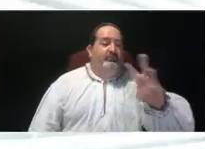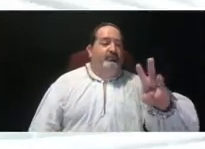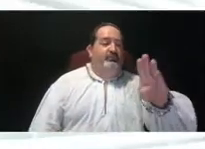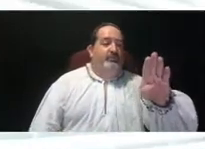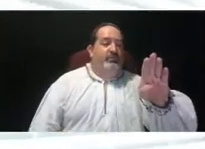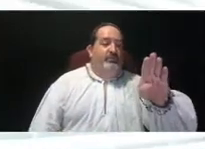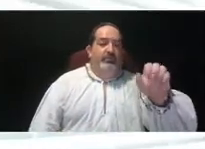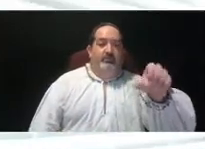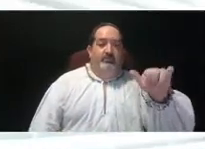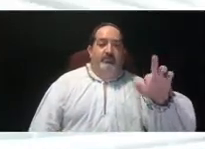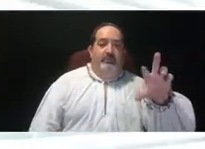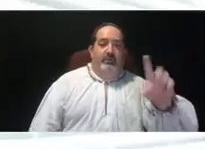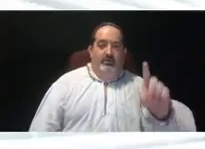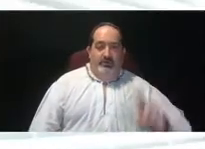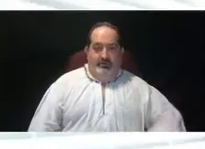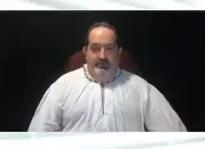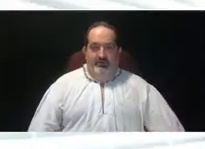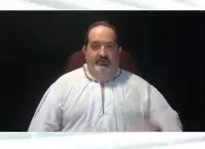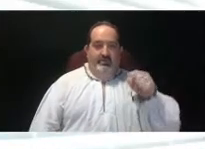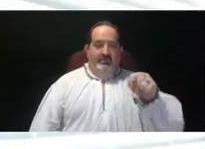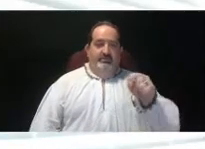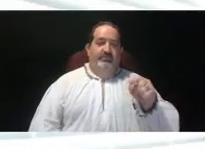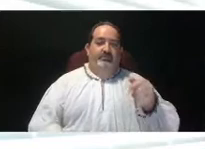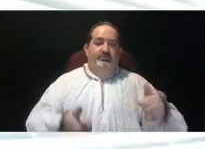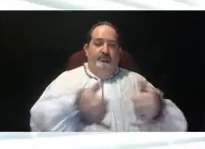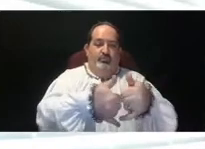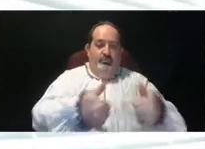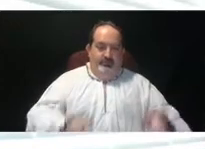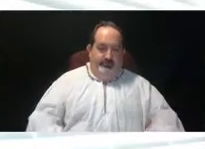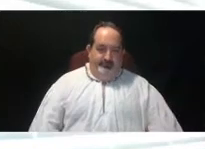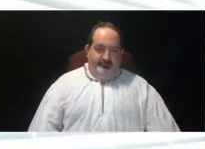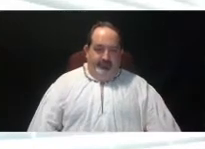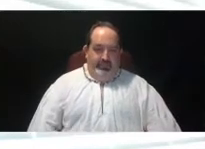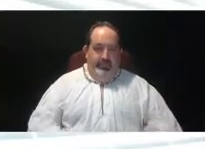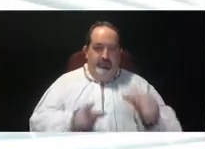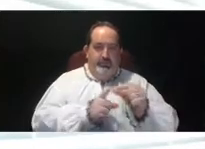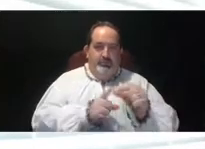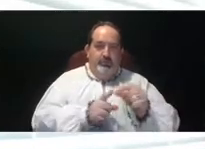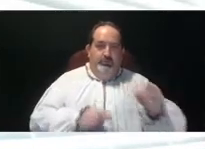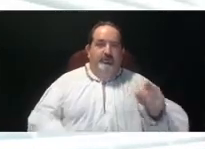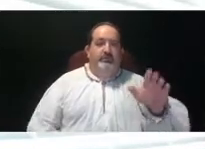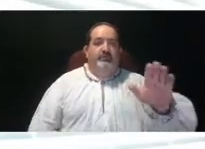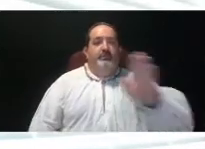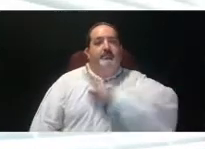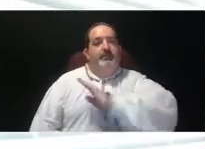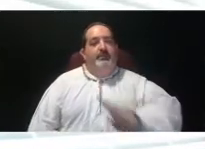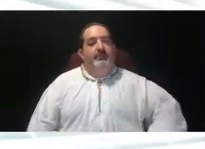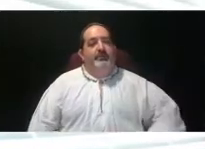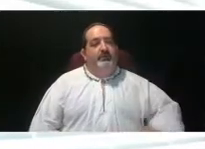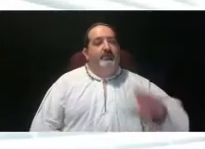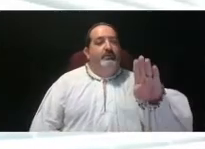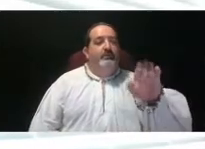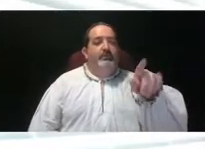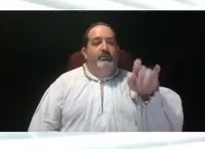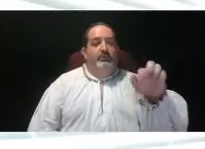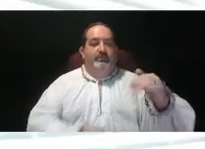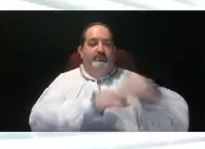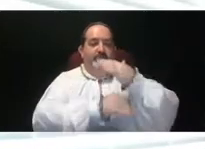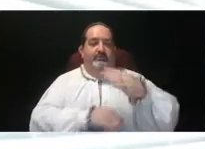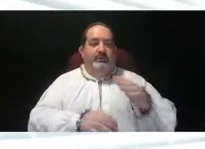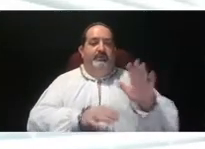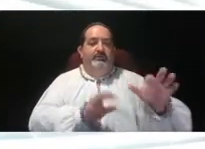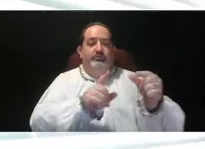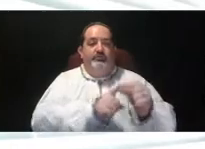So for this award, I believe that the words that His Excellency Bjorn sent me really sum it up.